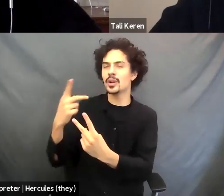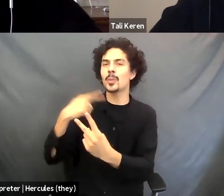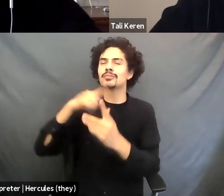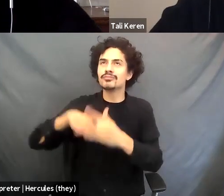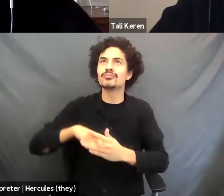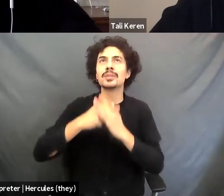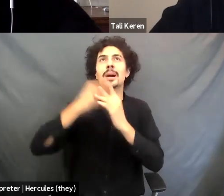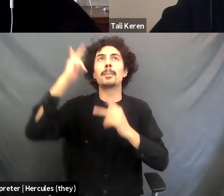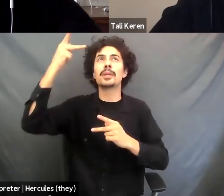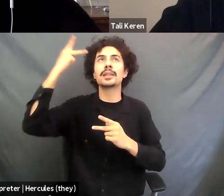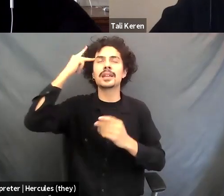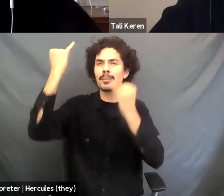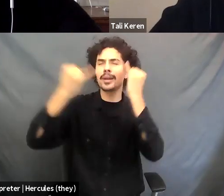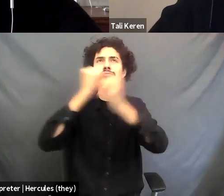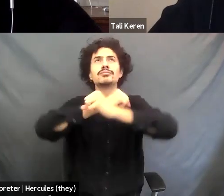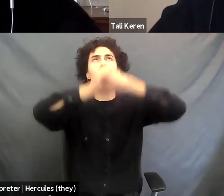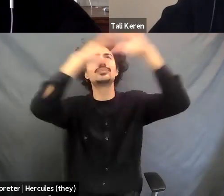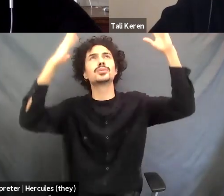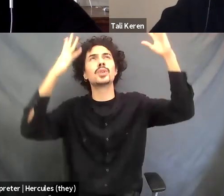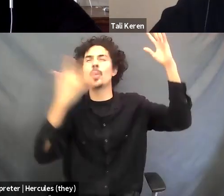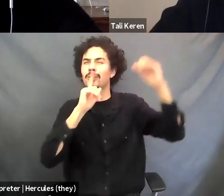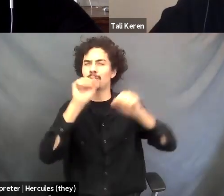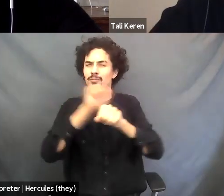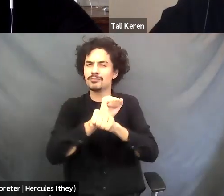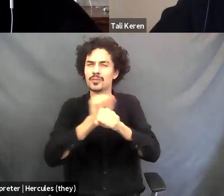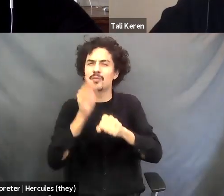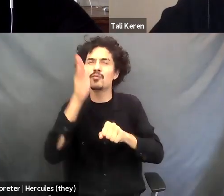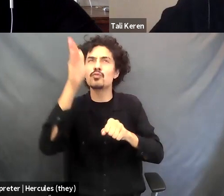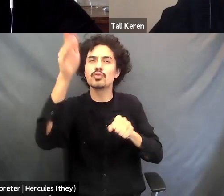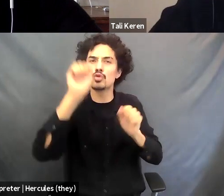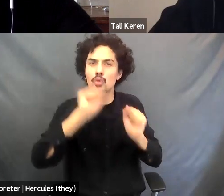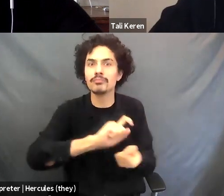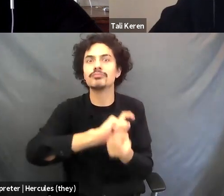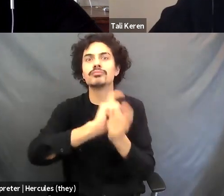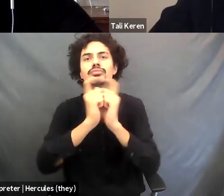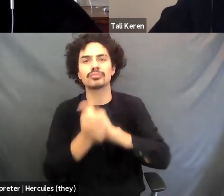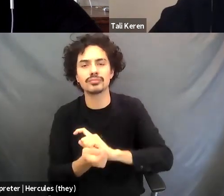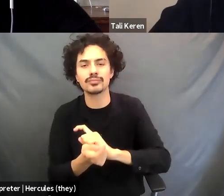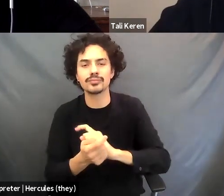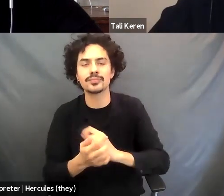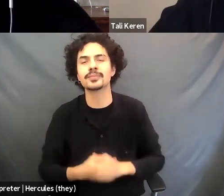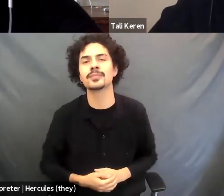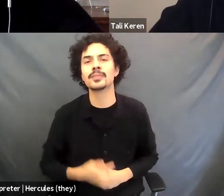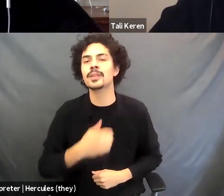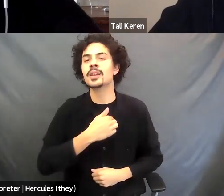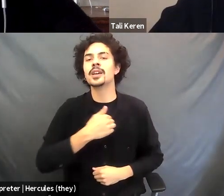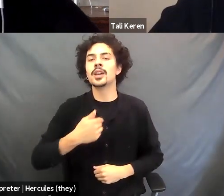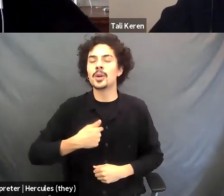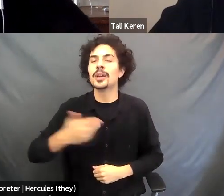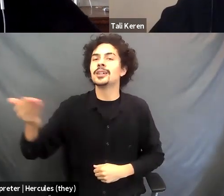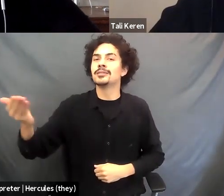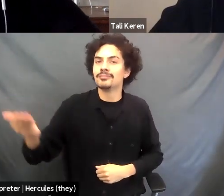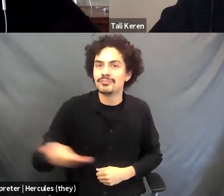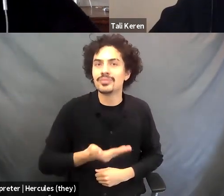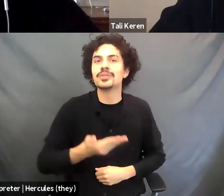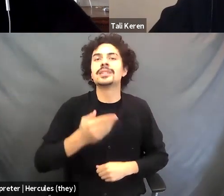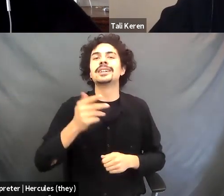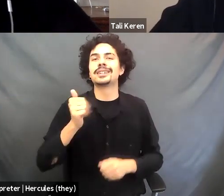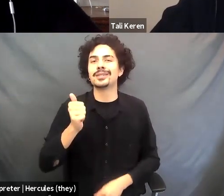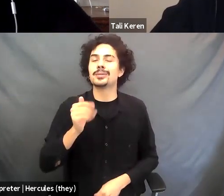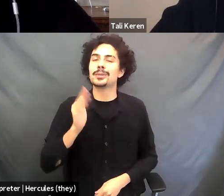what else might be possible. For each performance, we invite a different speaker to present a layer of narration over the film.